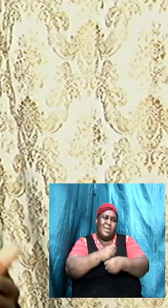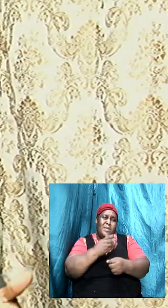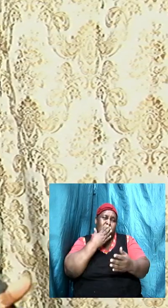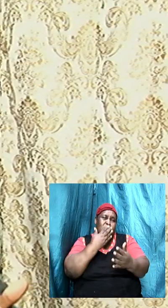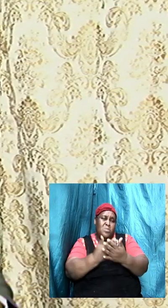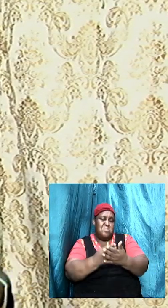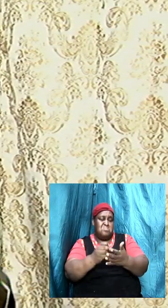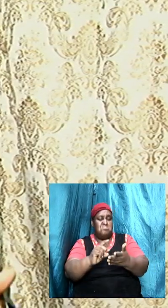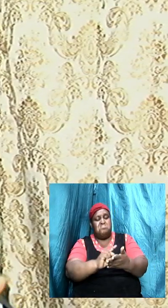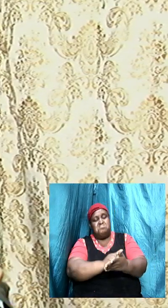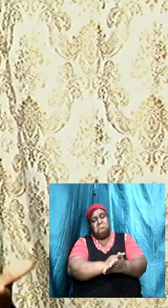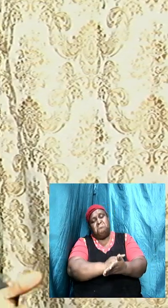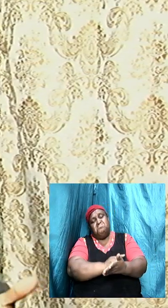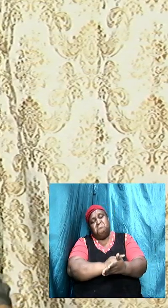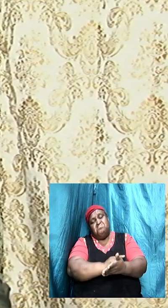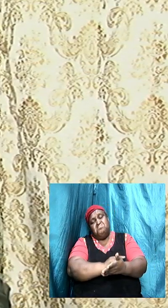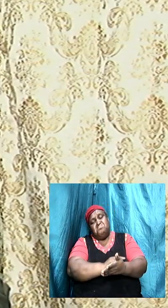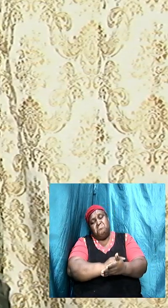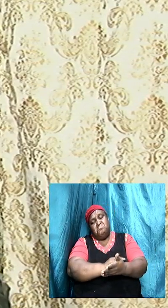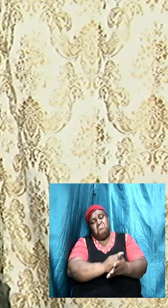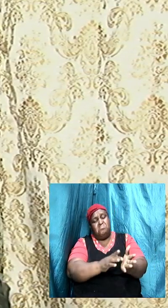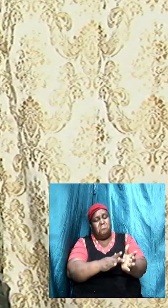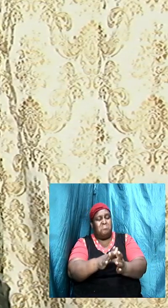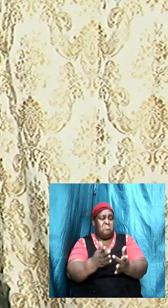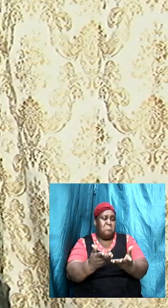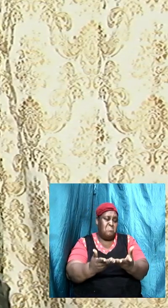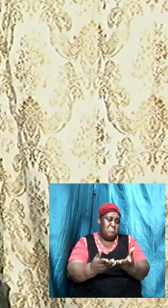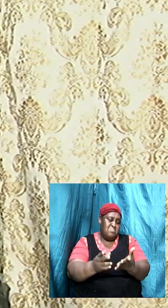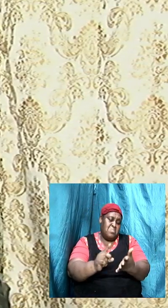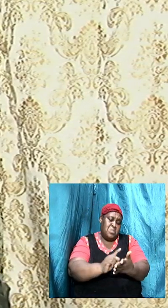What makes biblical doctrine biblical doctrine?